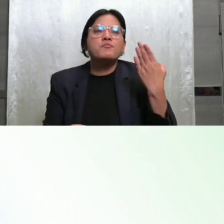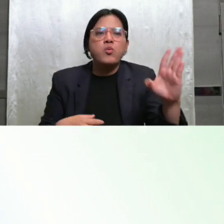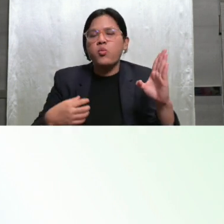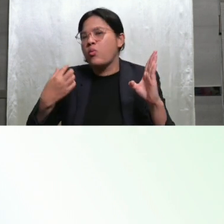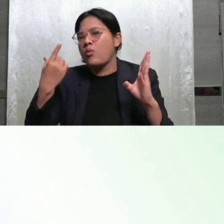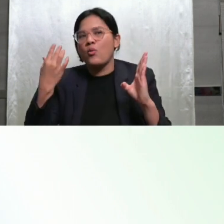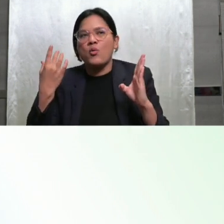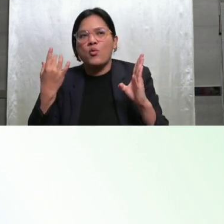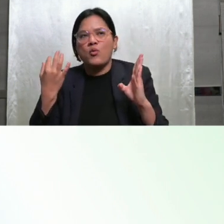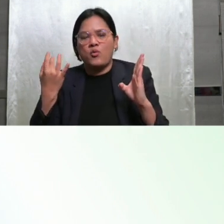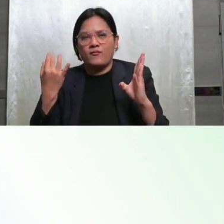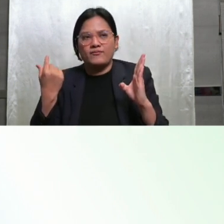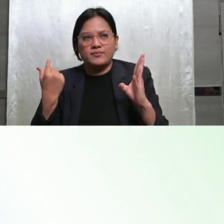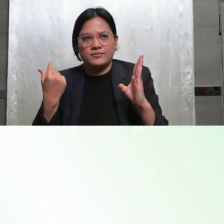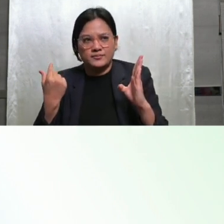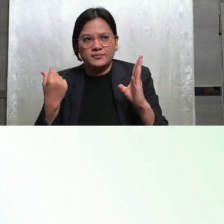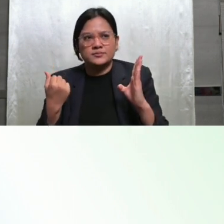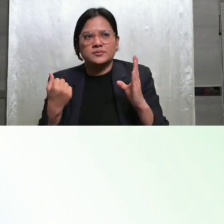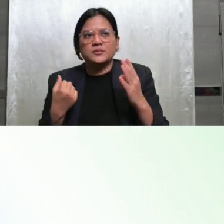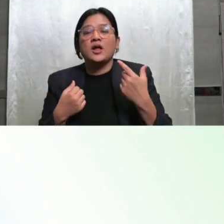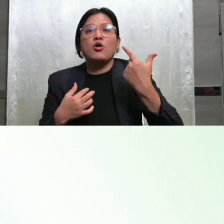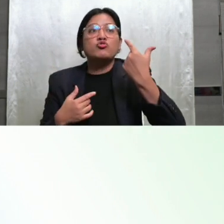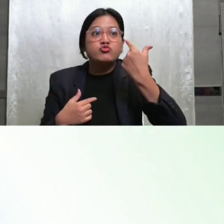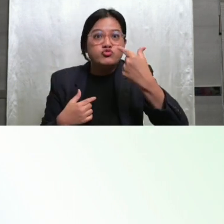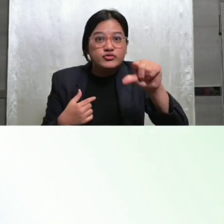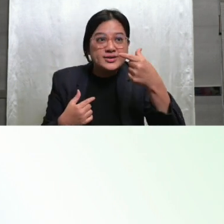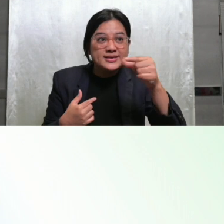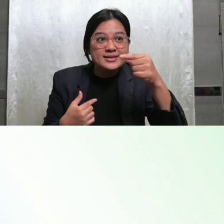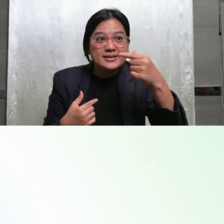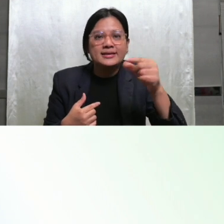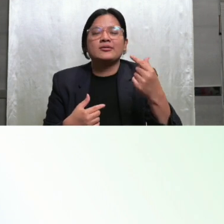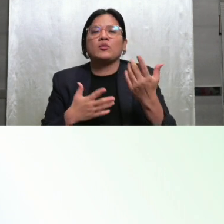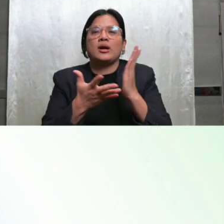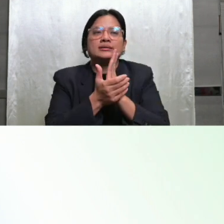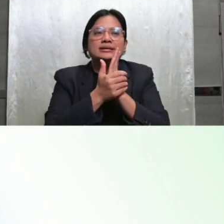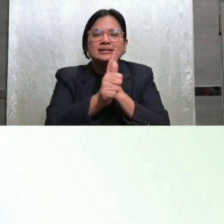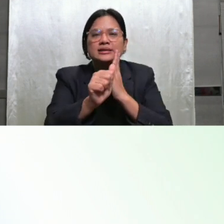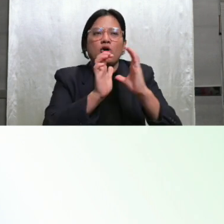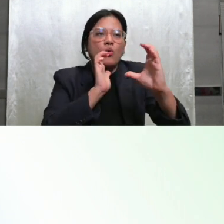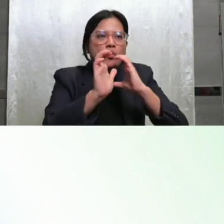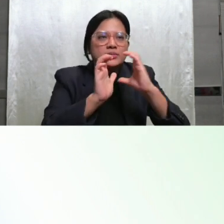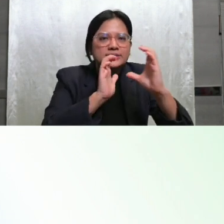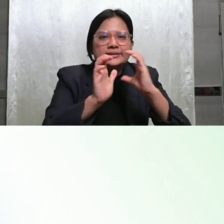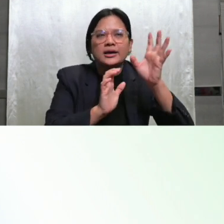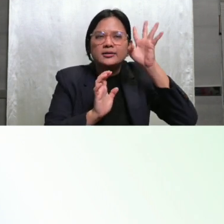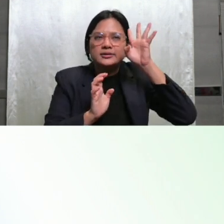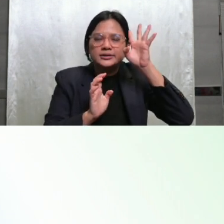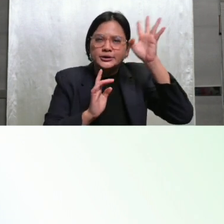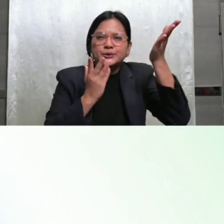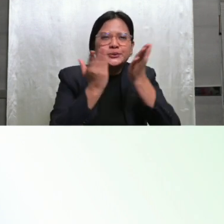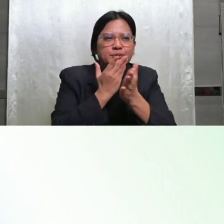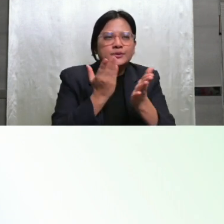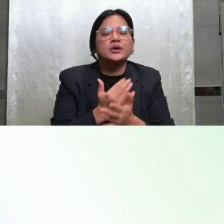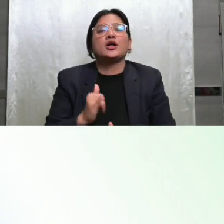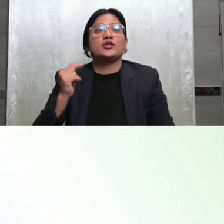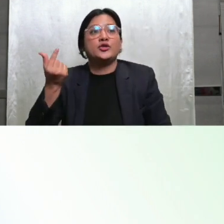earth skills that are more related to the collaboration, problem solving, and innovation. And it is clubbed into a